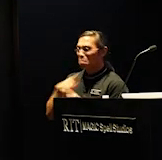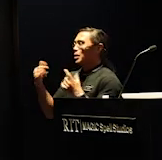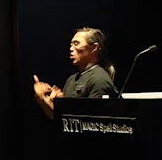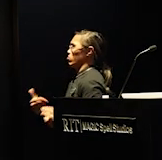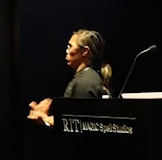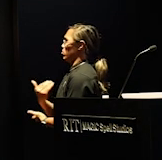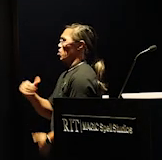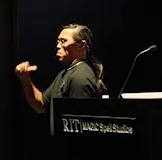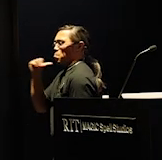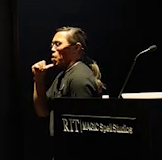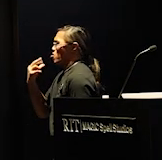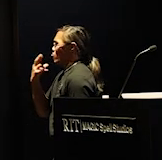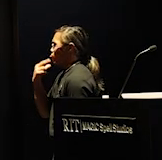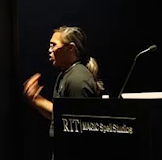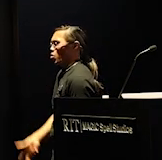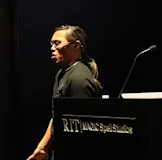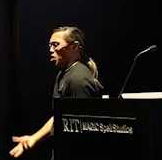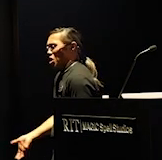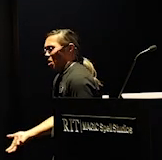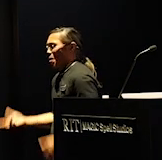to communicate? How are you going to tell 40 people